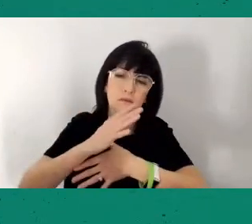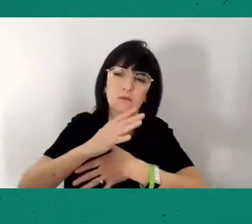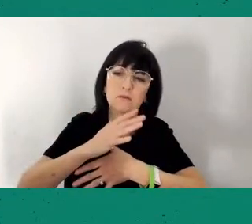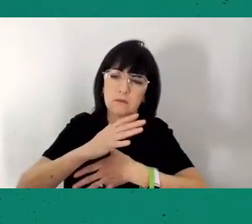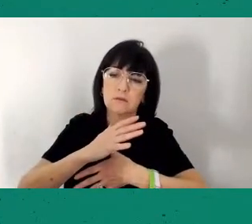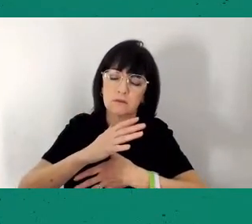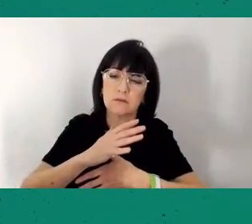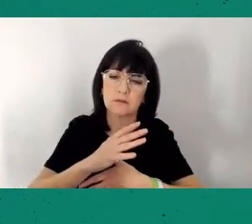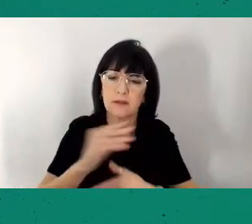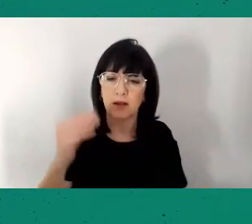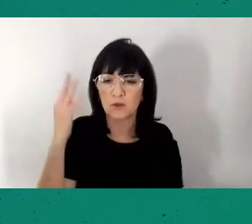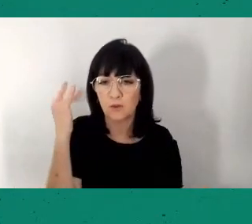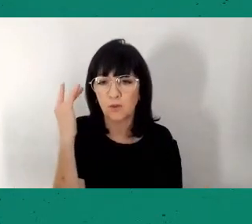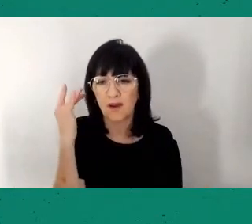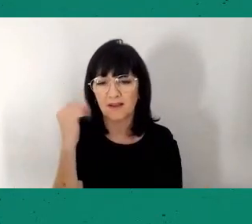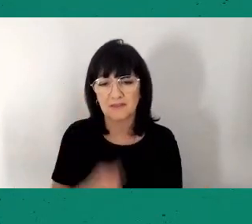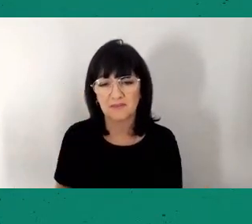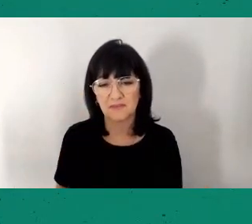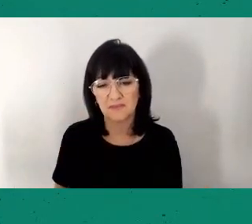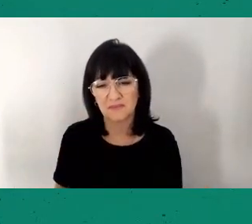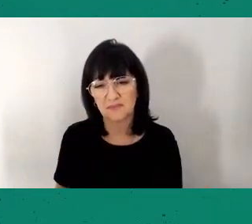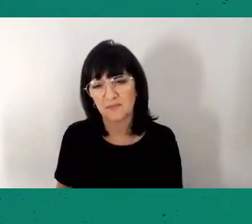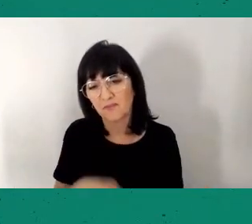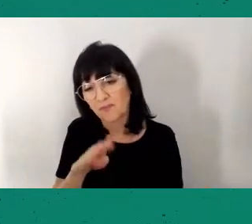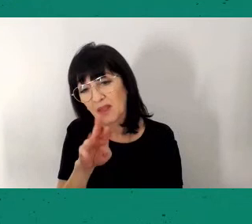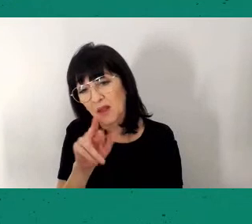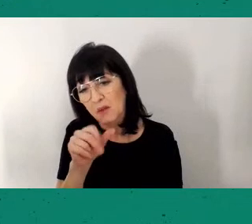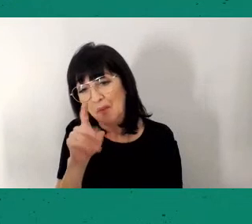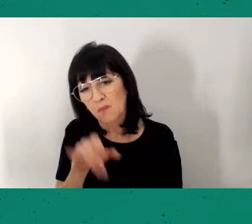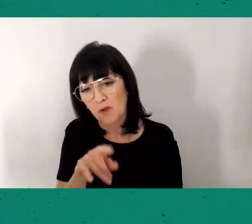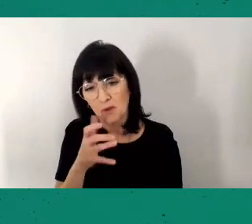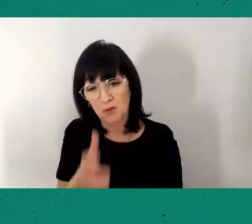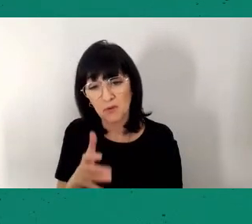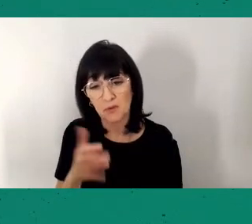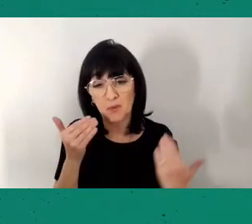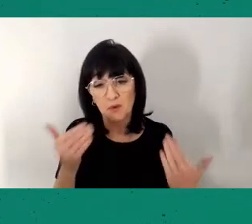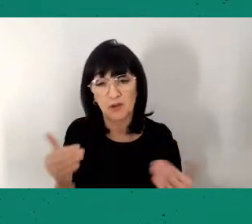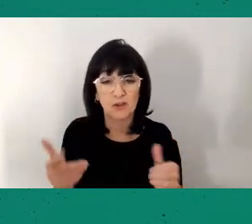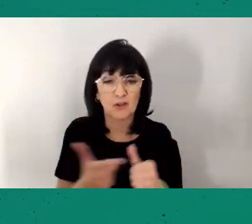Brad, you want to go first? Oh, okay.